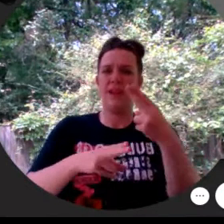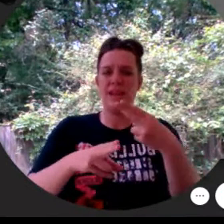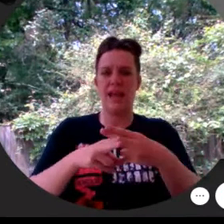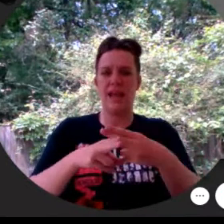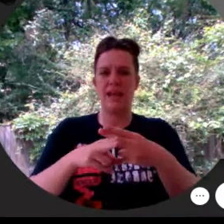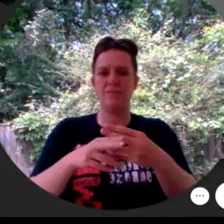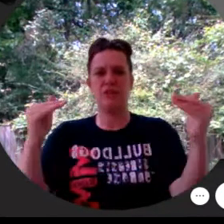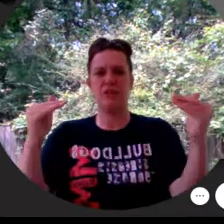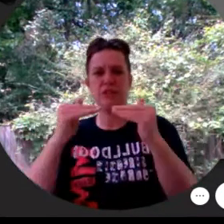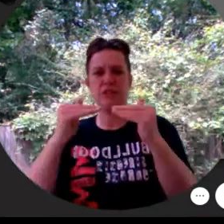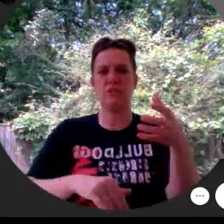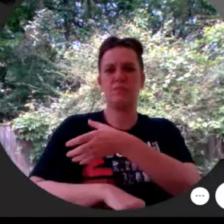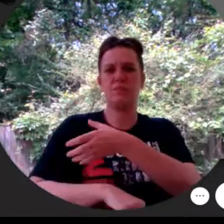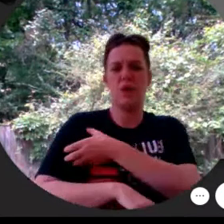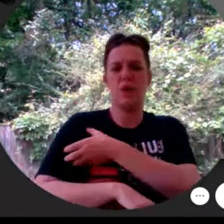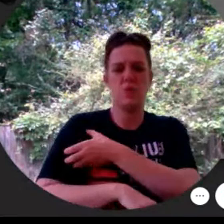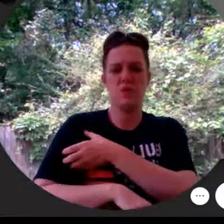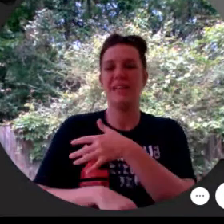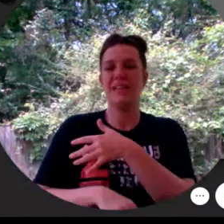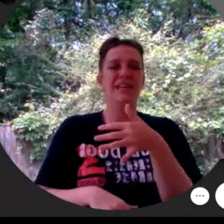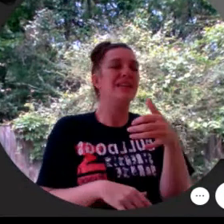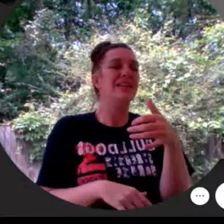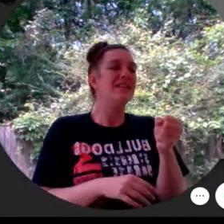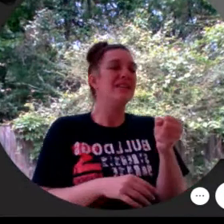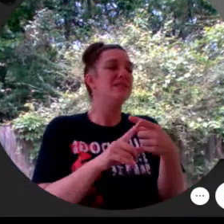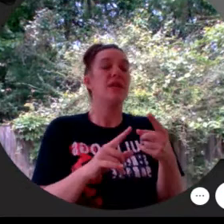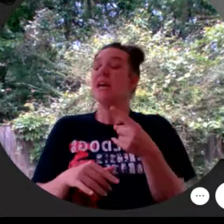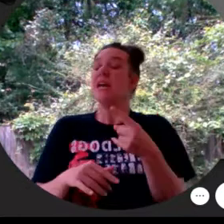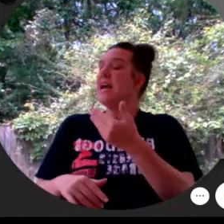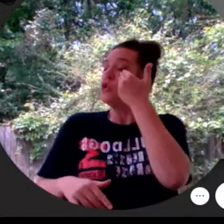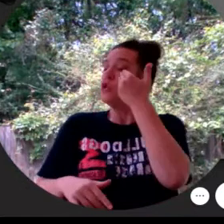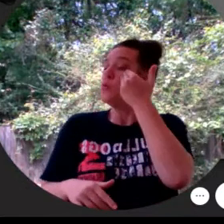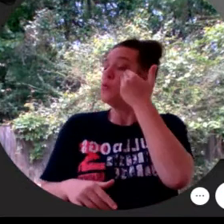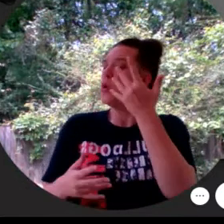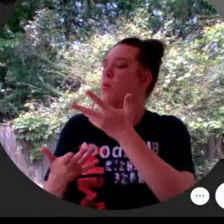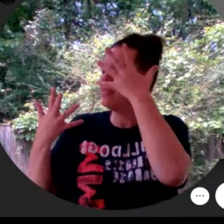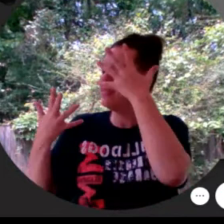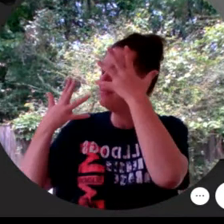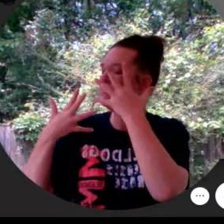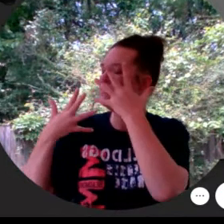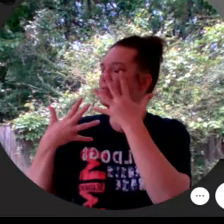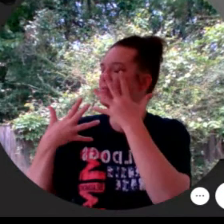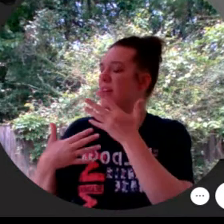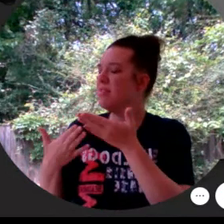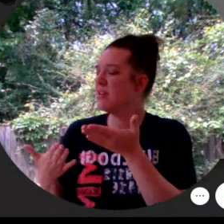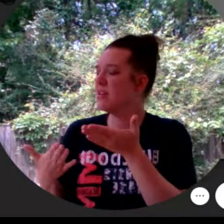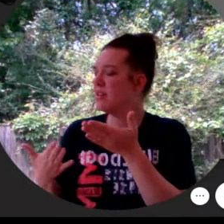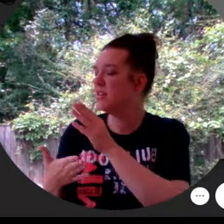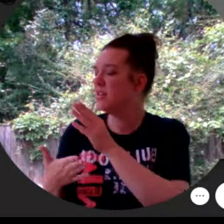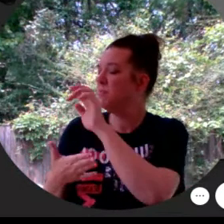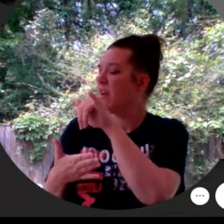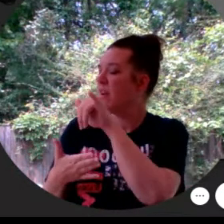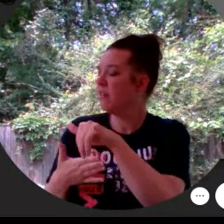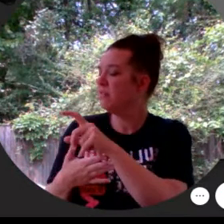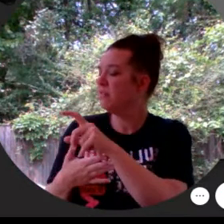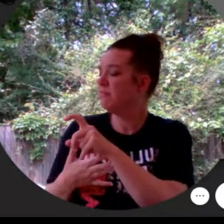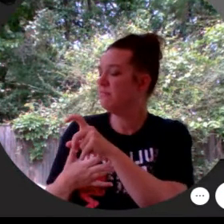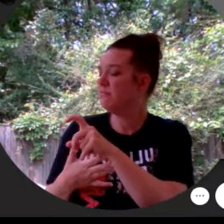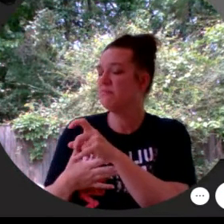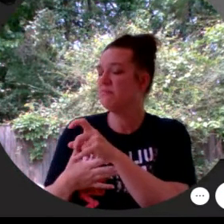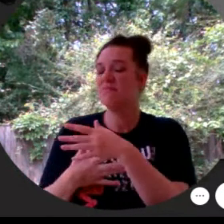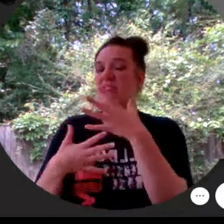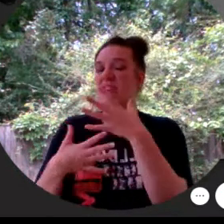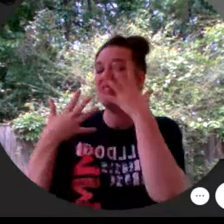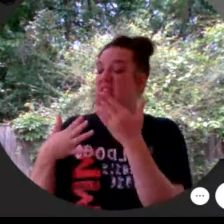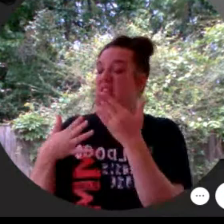Yes, and do you know what the sad thing is, Barry? The sad thing is that maybe this